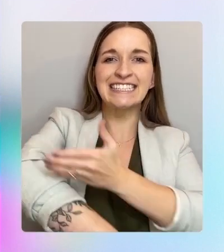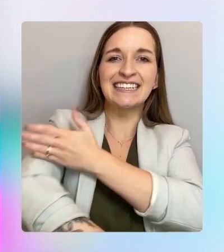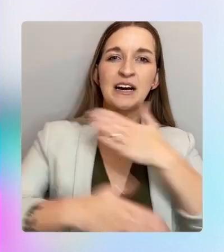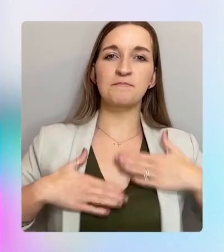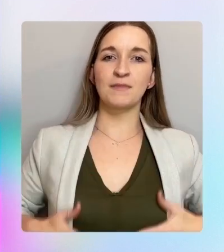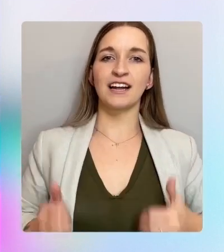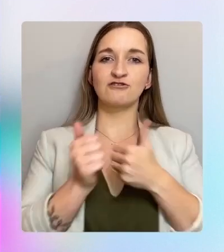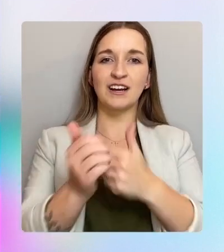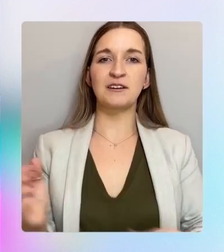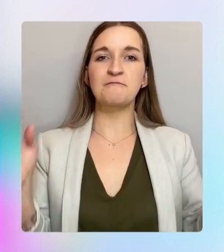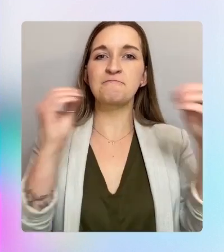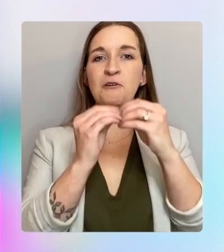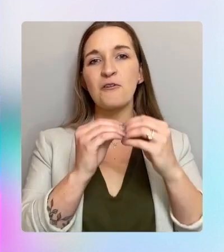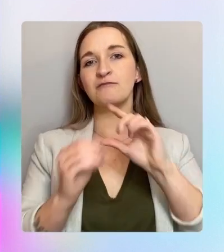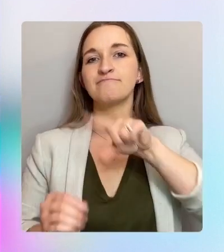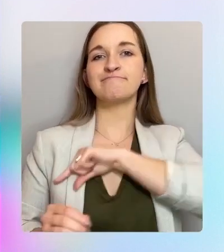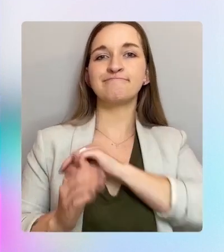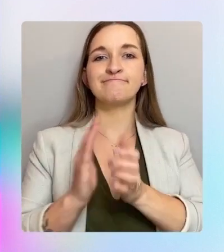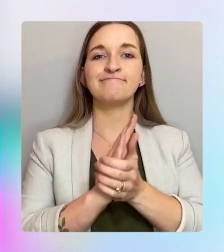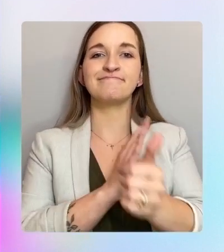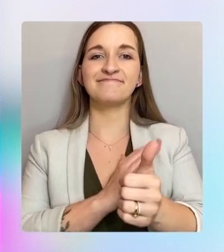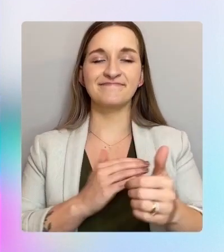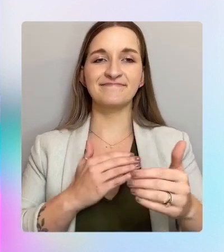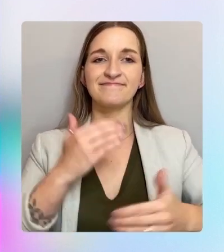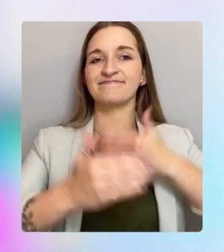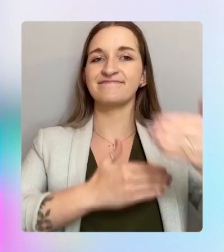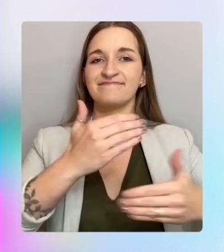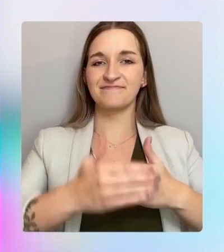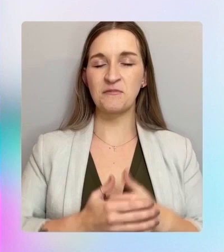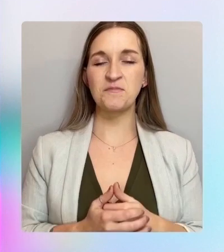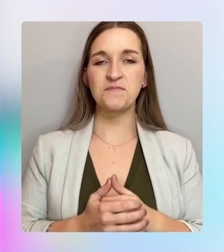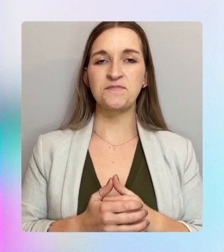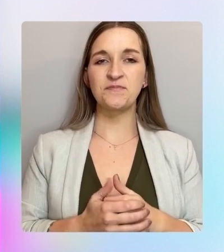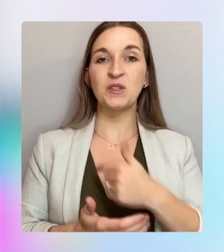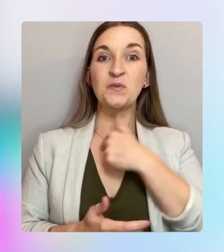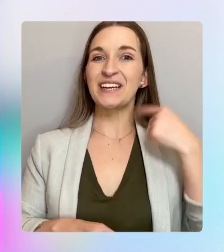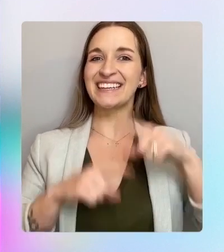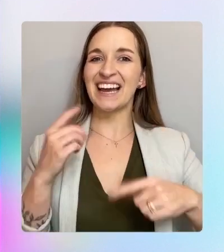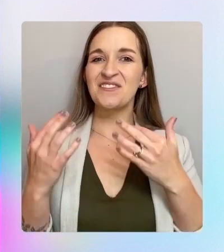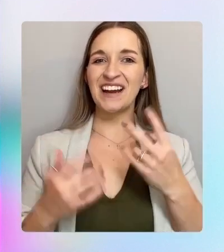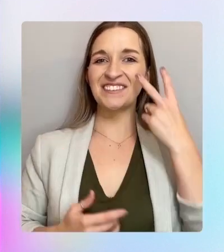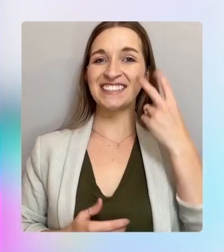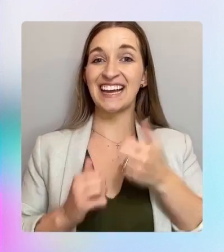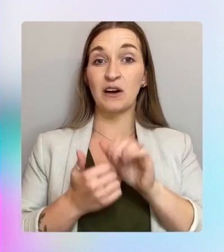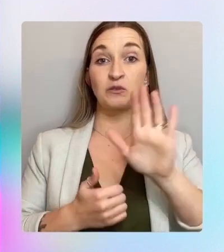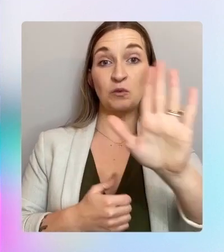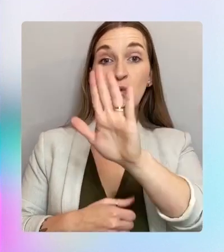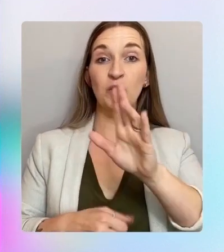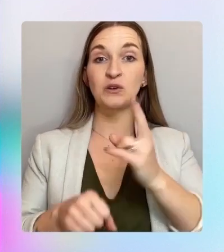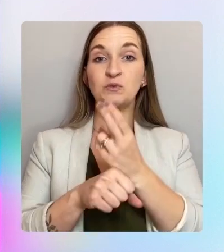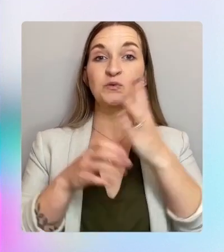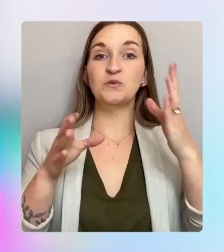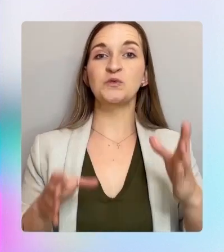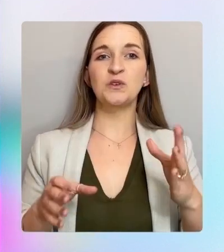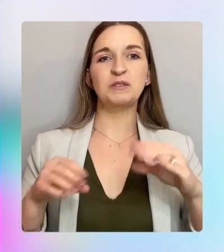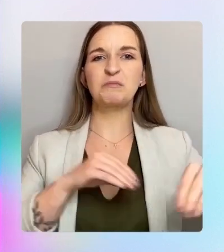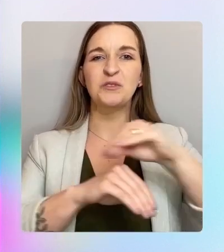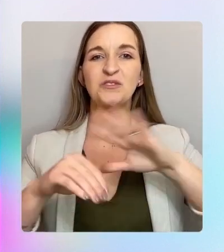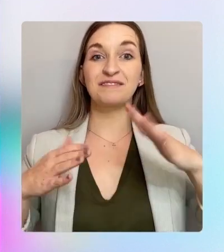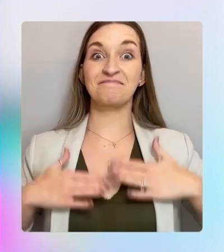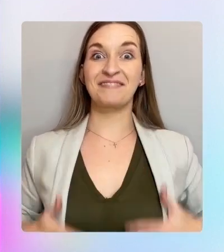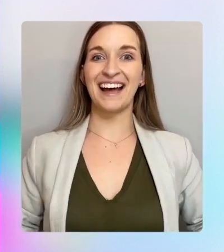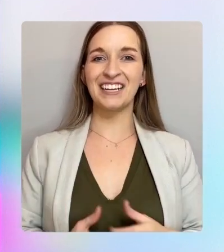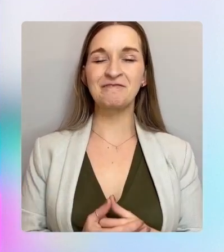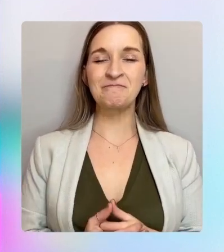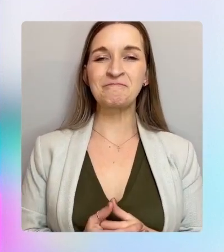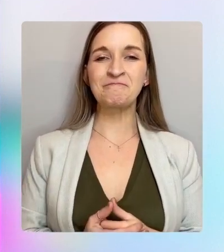tracking much better in the years to come. We can't wait to see how your users move their bodies